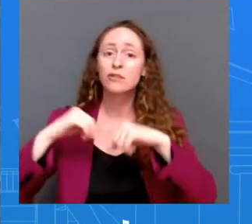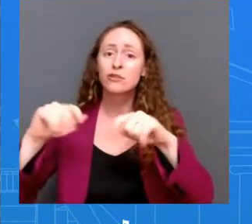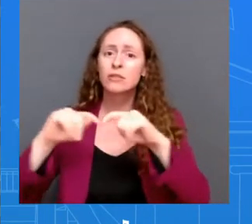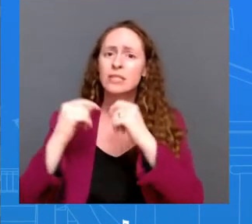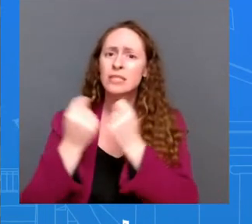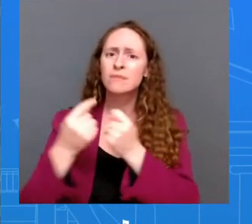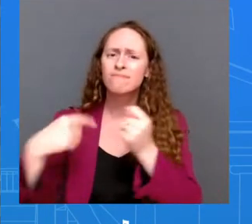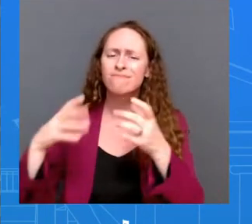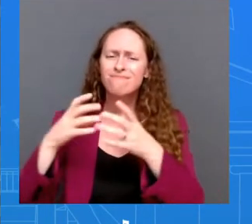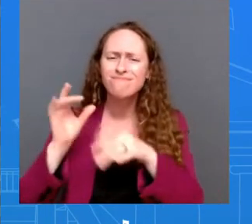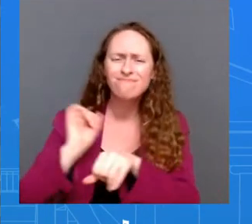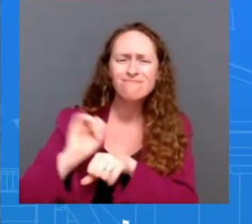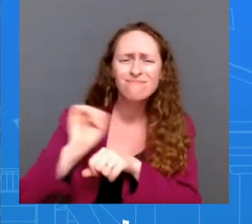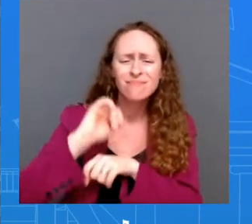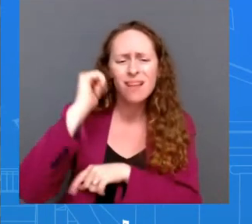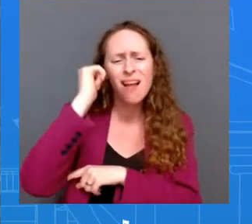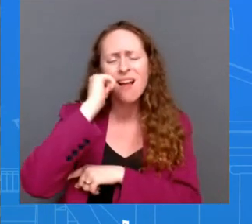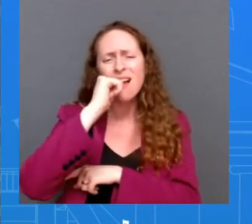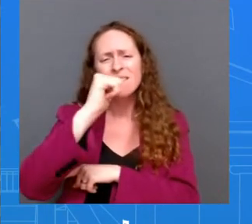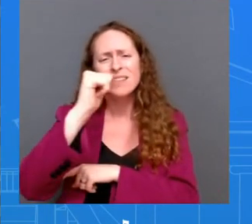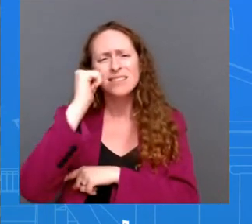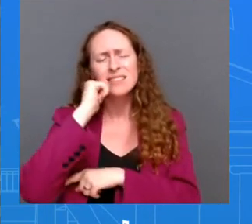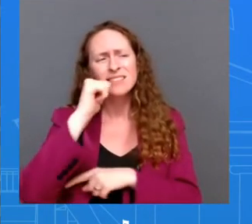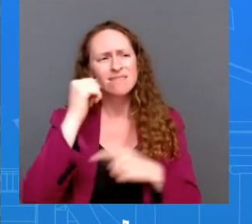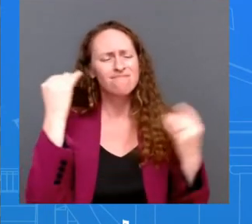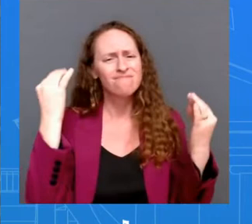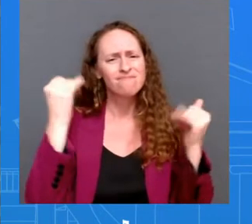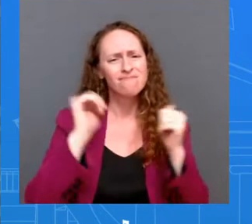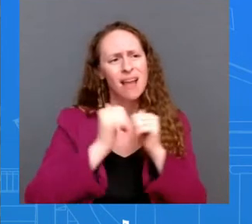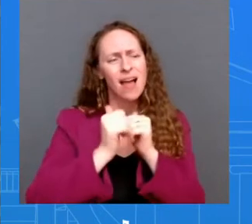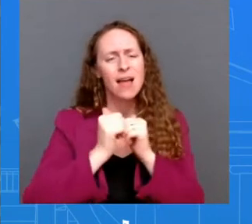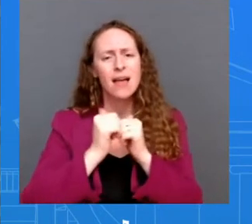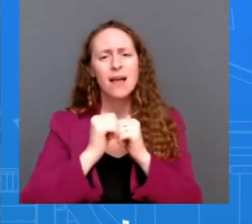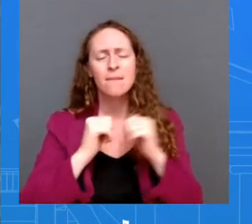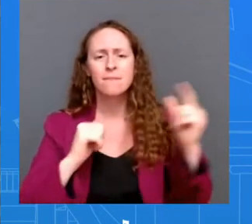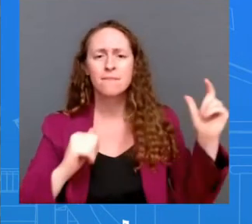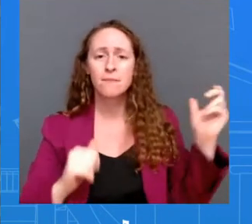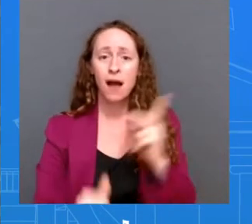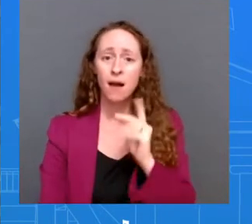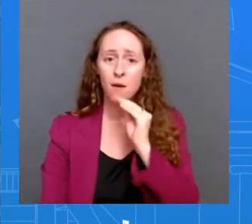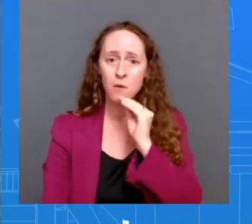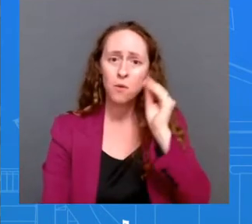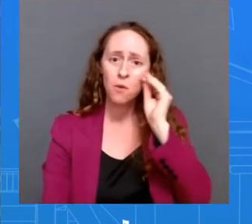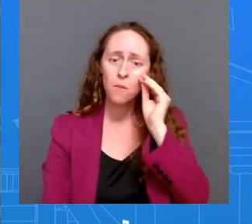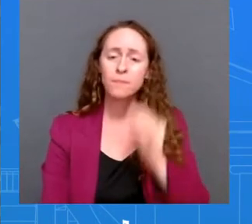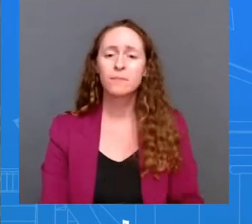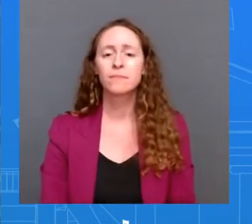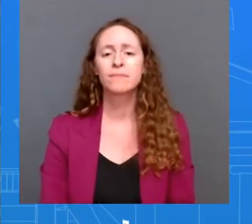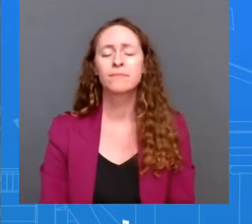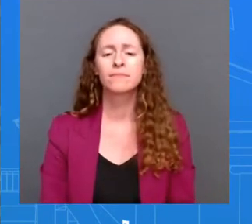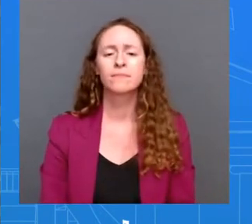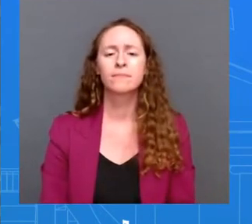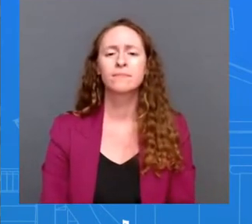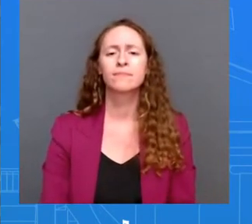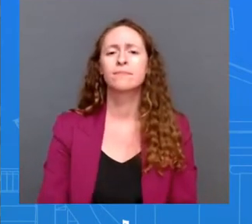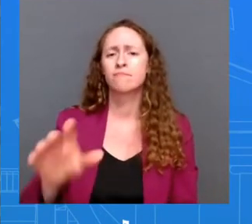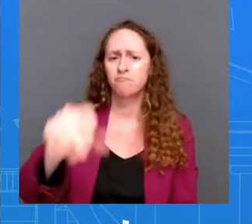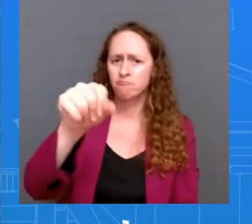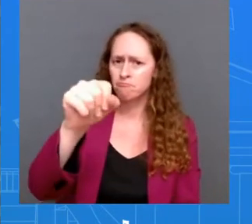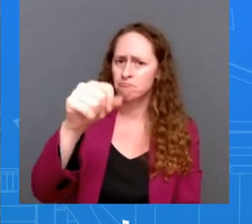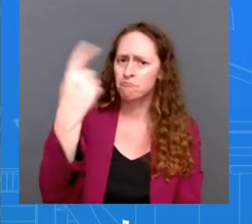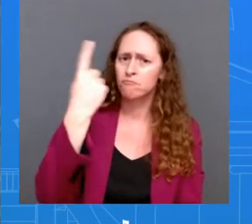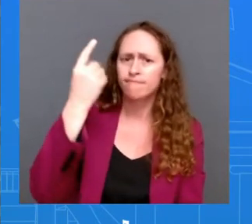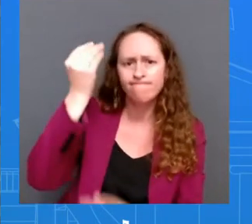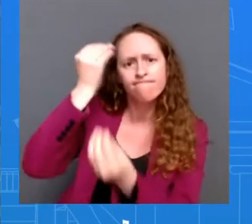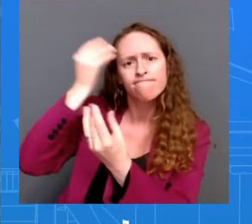The president receives regular updates about the status of our negotiations to secure Brittany's release,